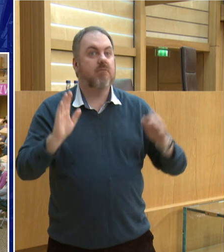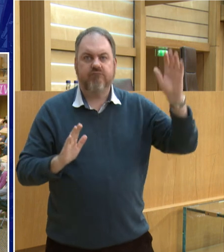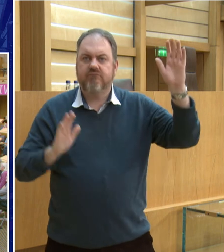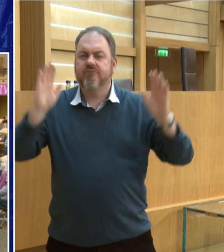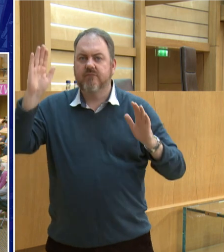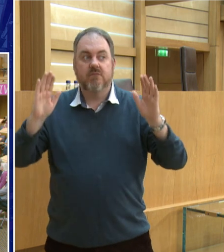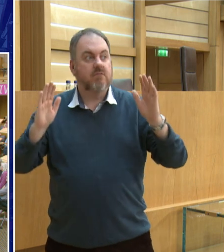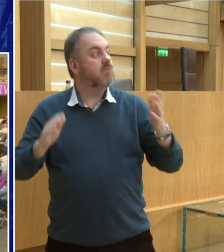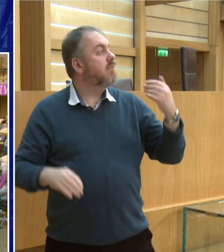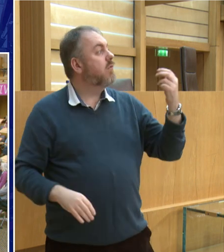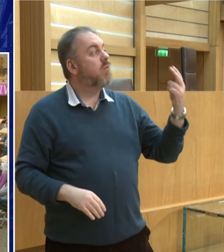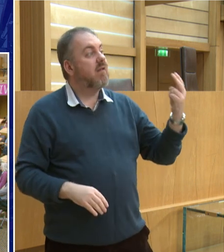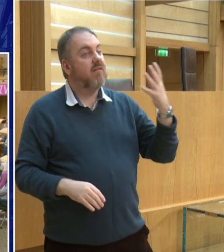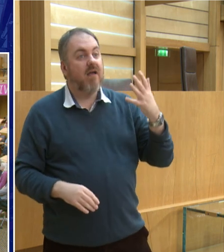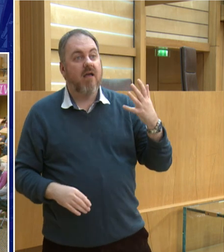25